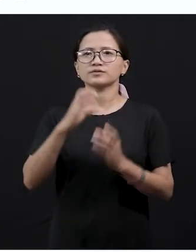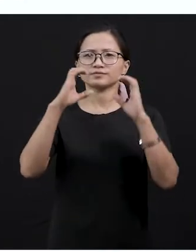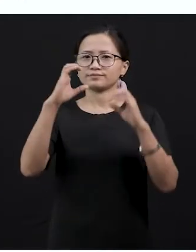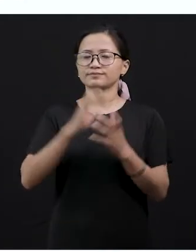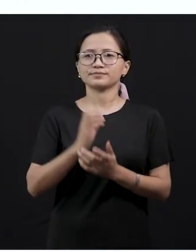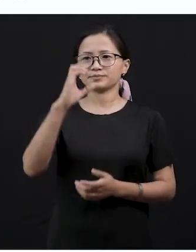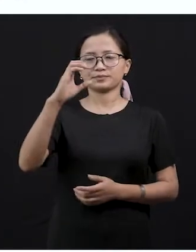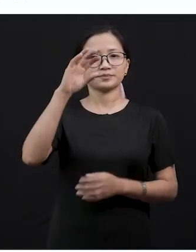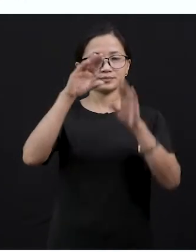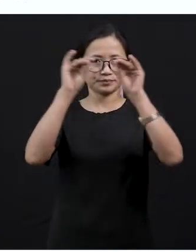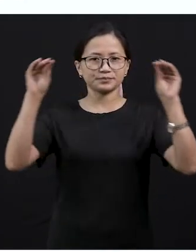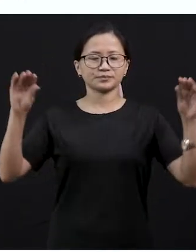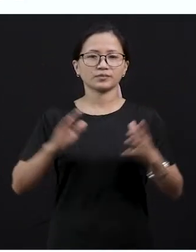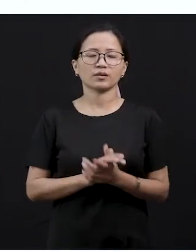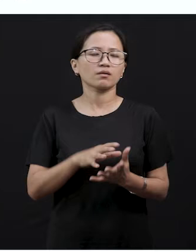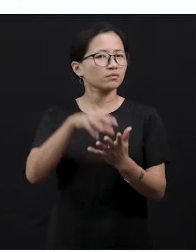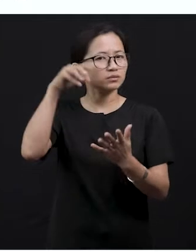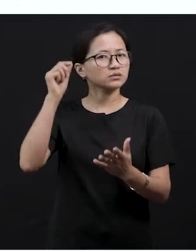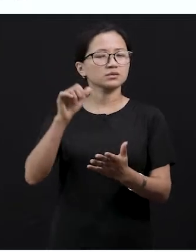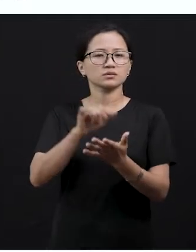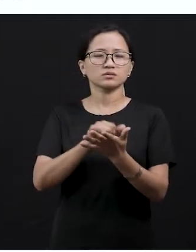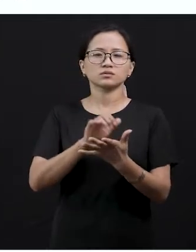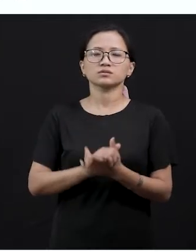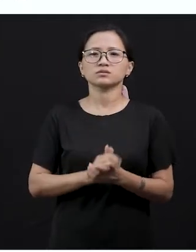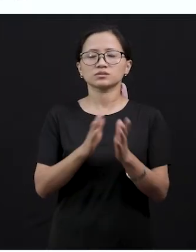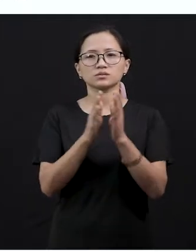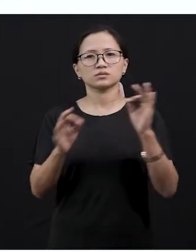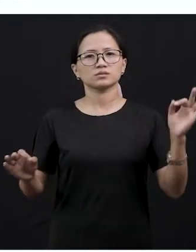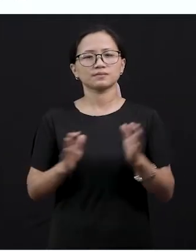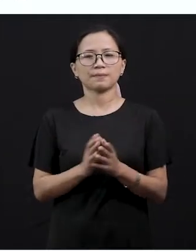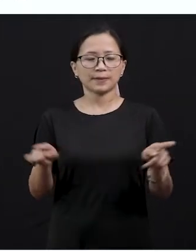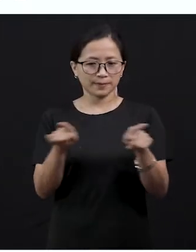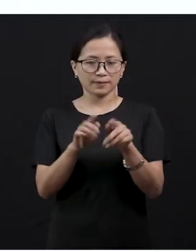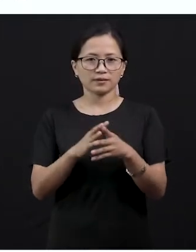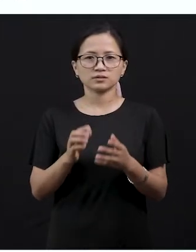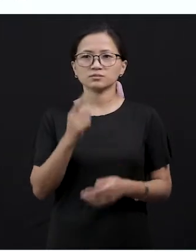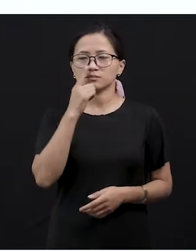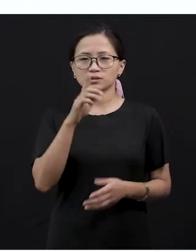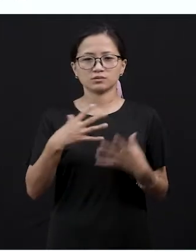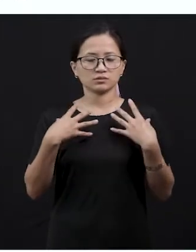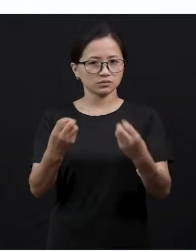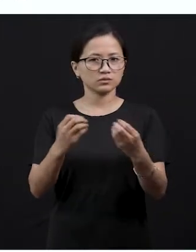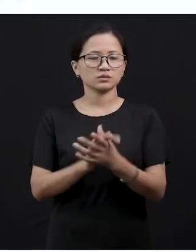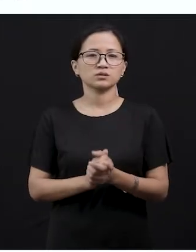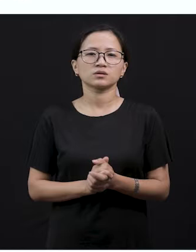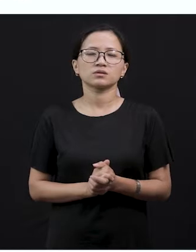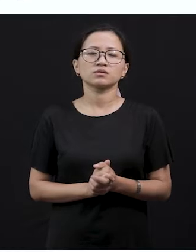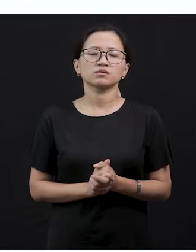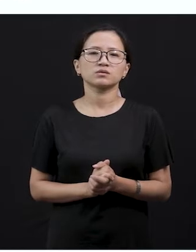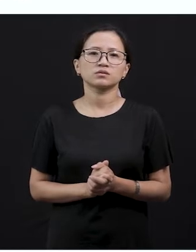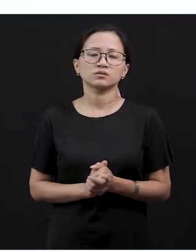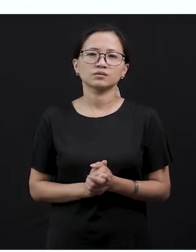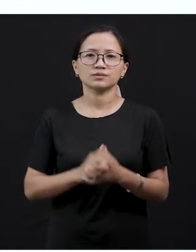We have learned that story also. And finally, as mother don't want to buy, as